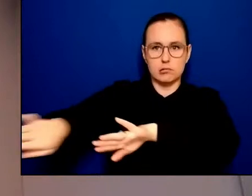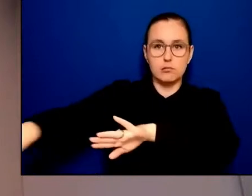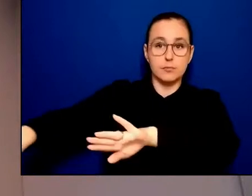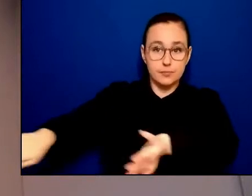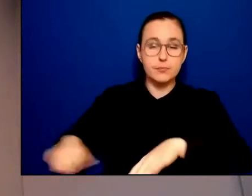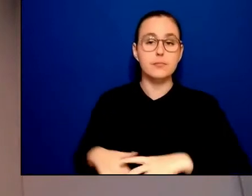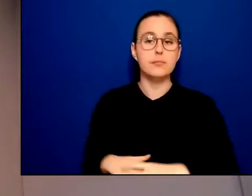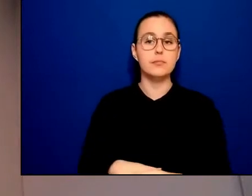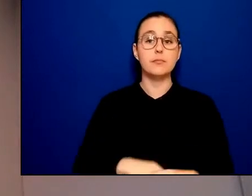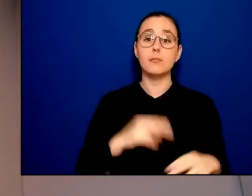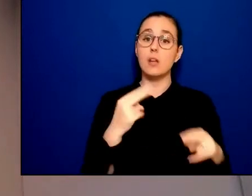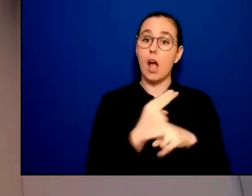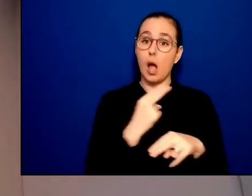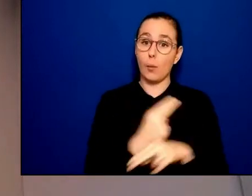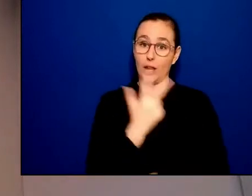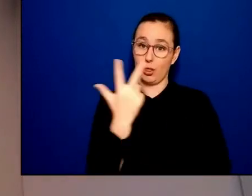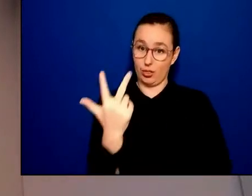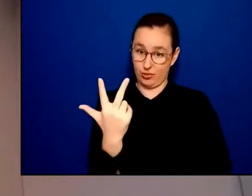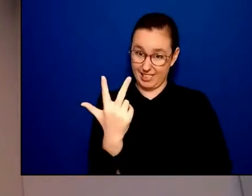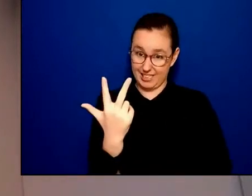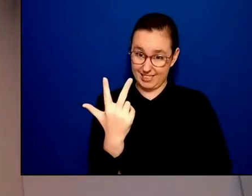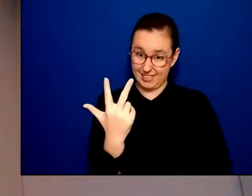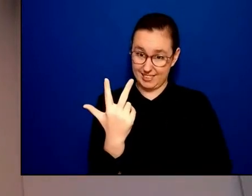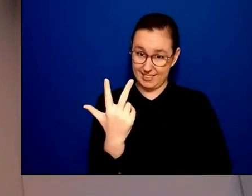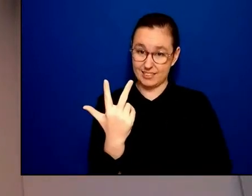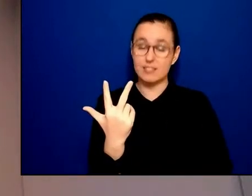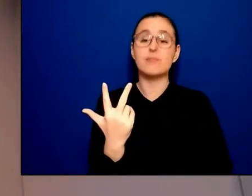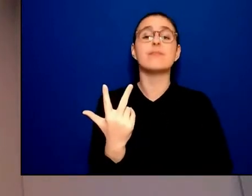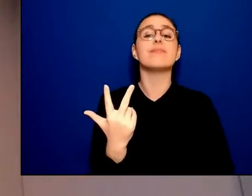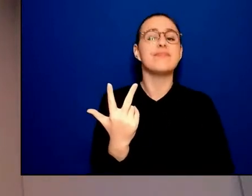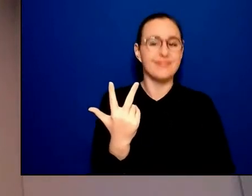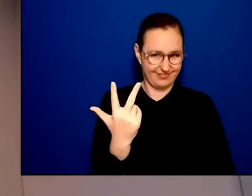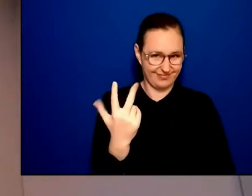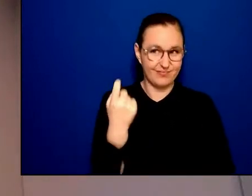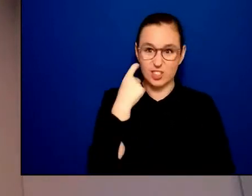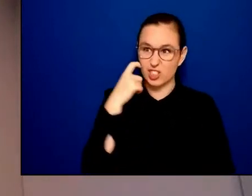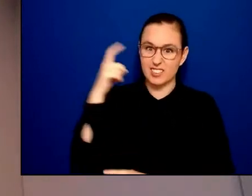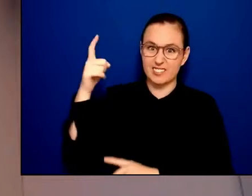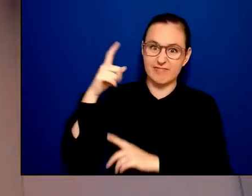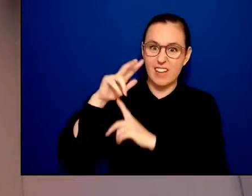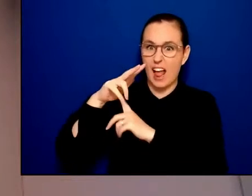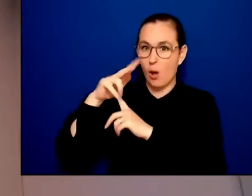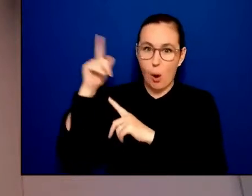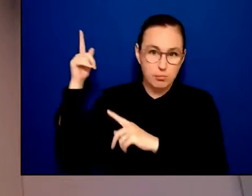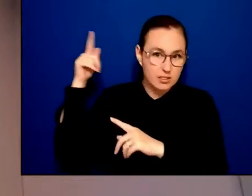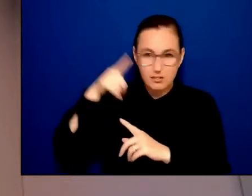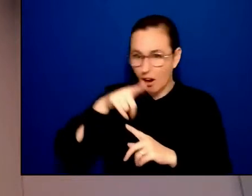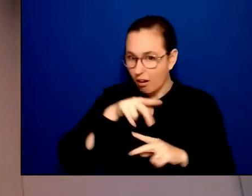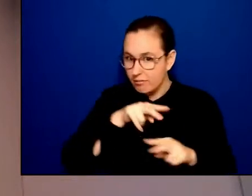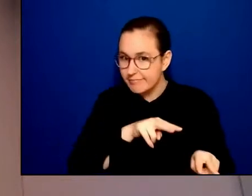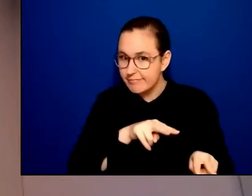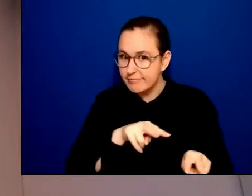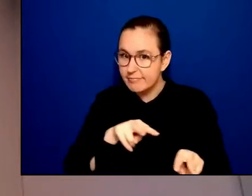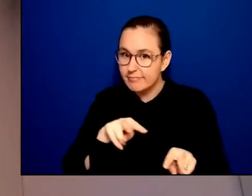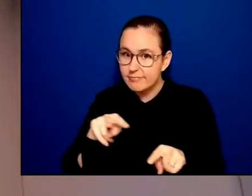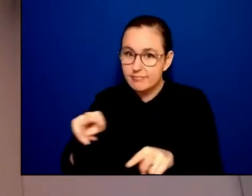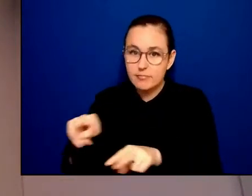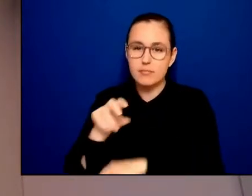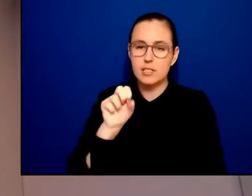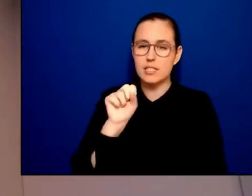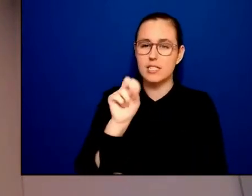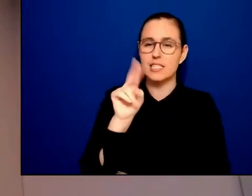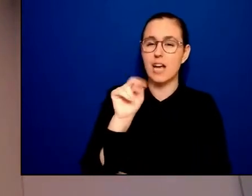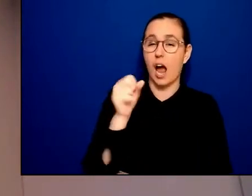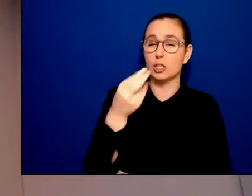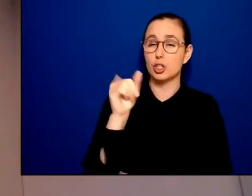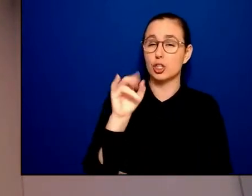currently have just completed flying the Highway 3 section in the Sunshine Valley and confirmed there's some segments of debris and material over